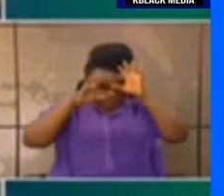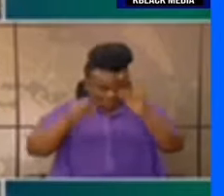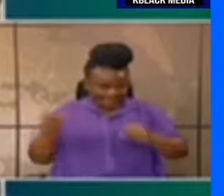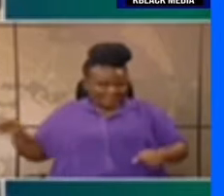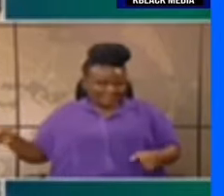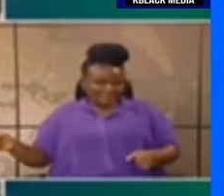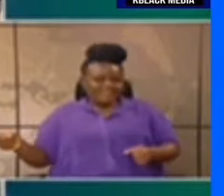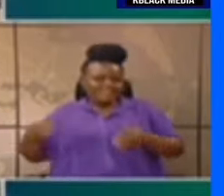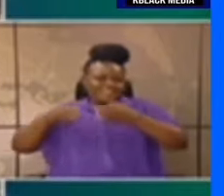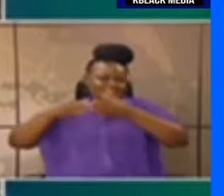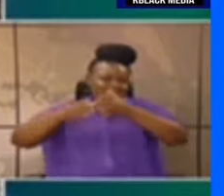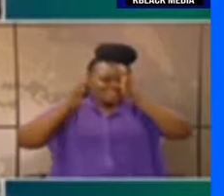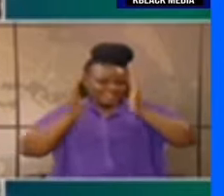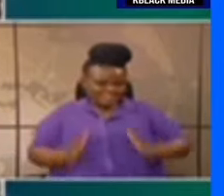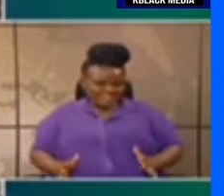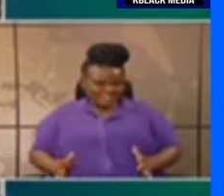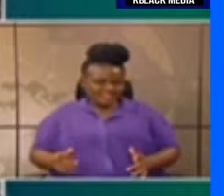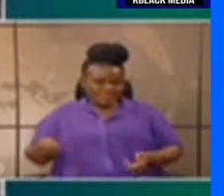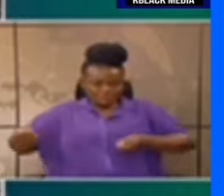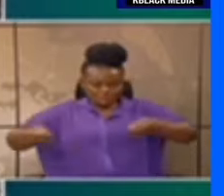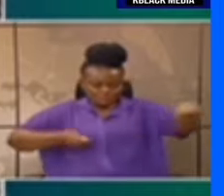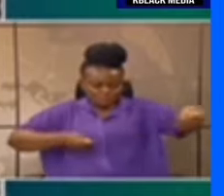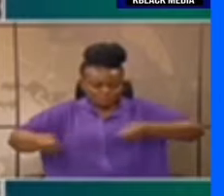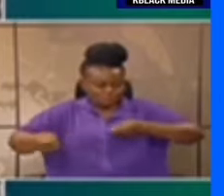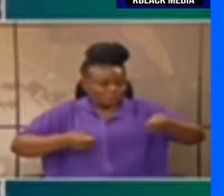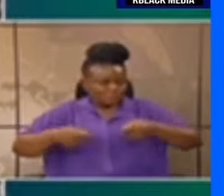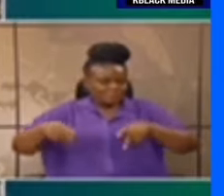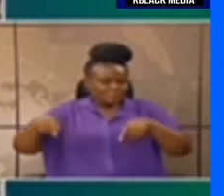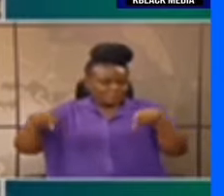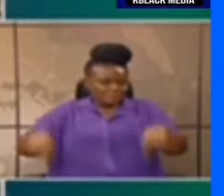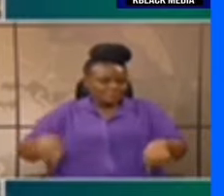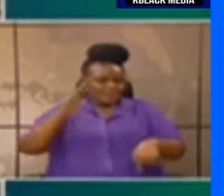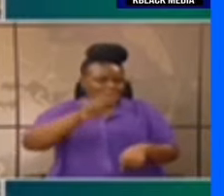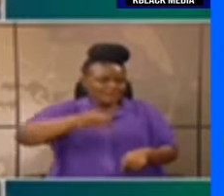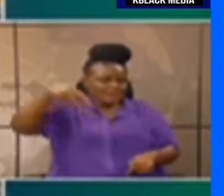the leader and the flag bearer of the ruling party?